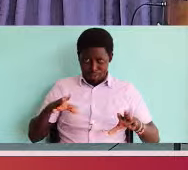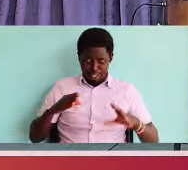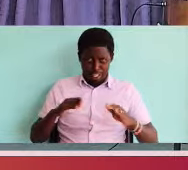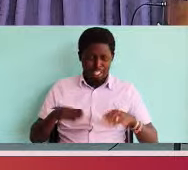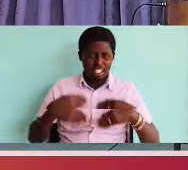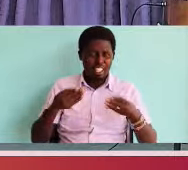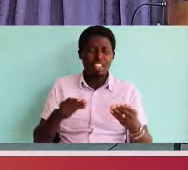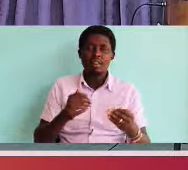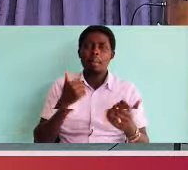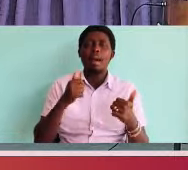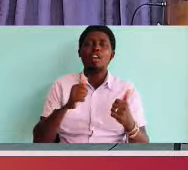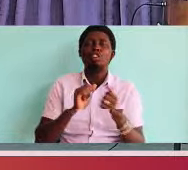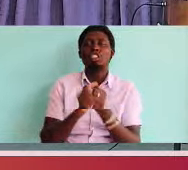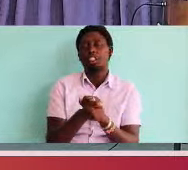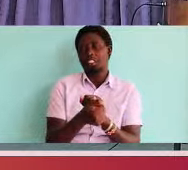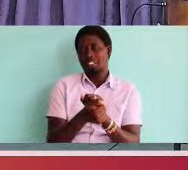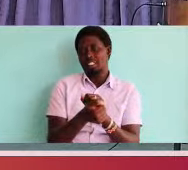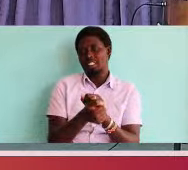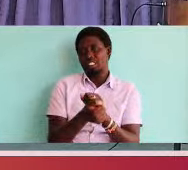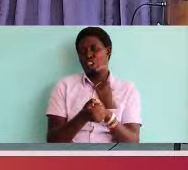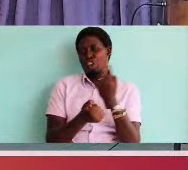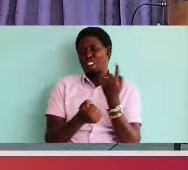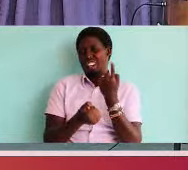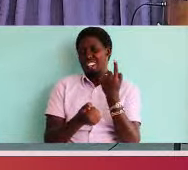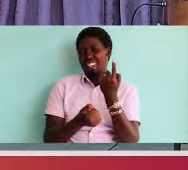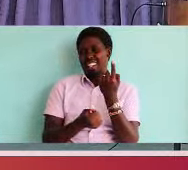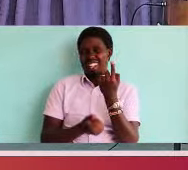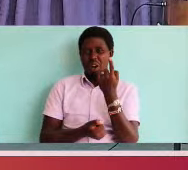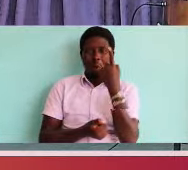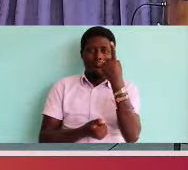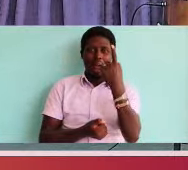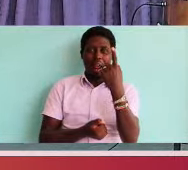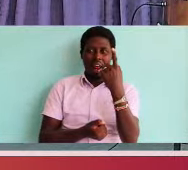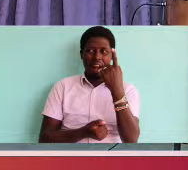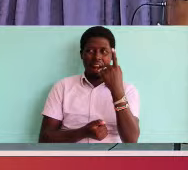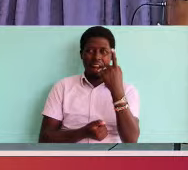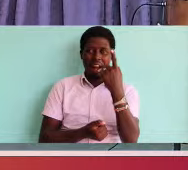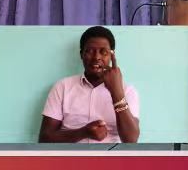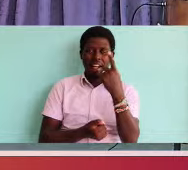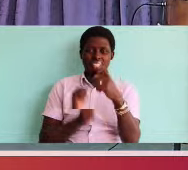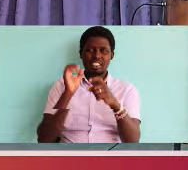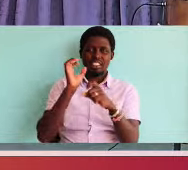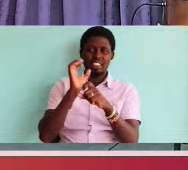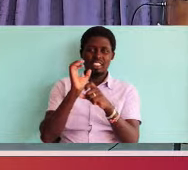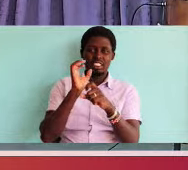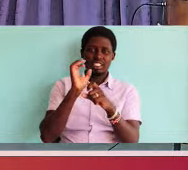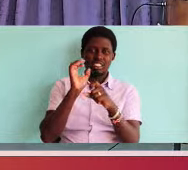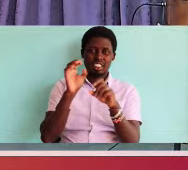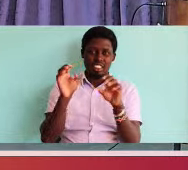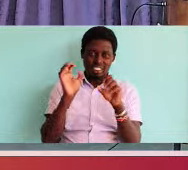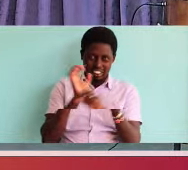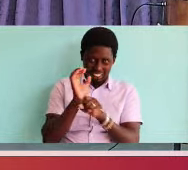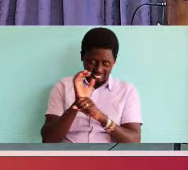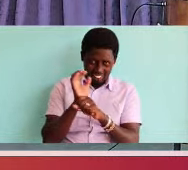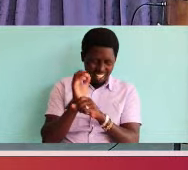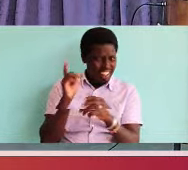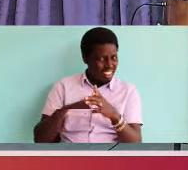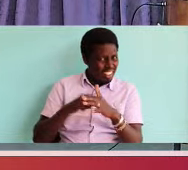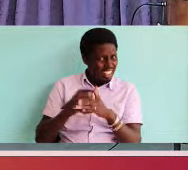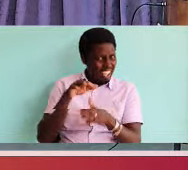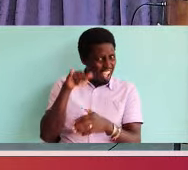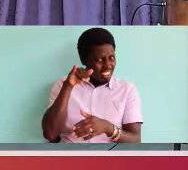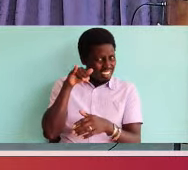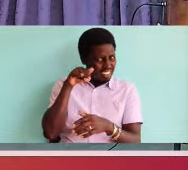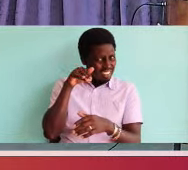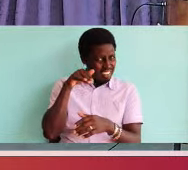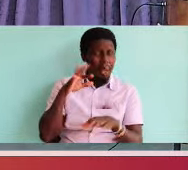not changed, except for one of the churches. And they asked the pastor, "It looked